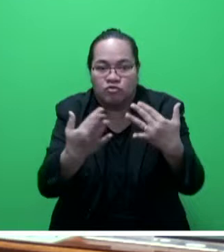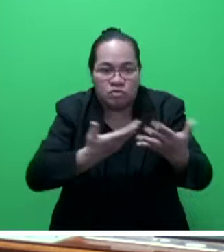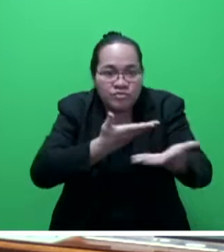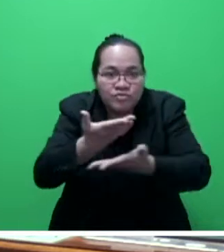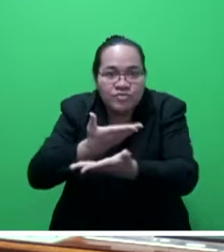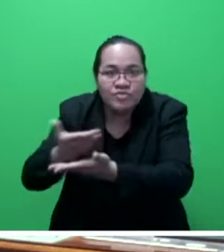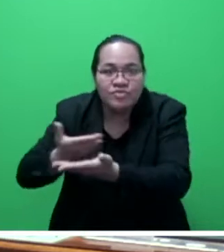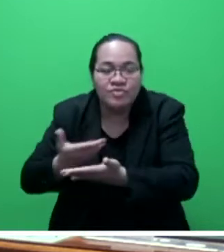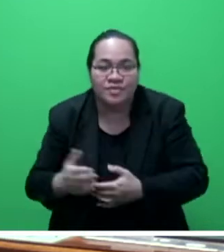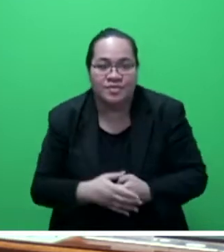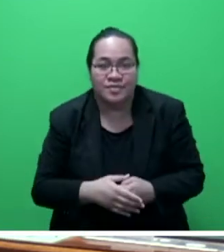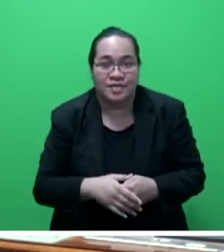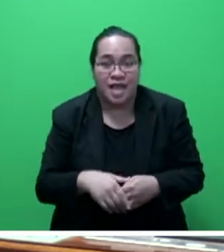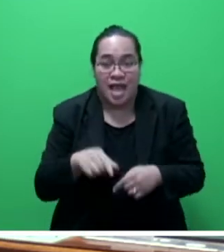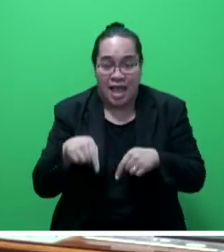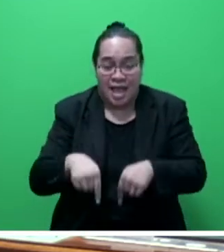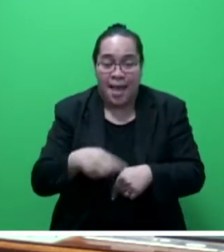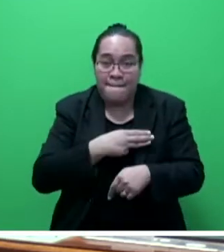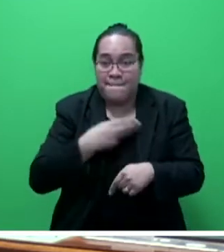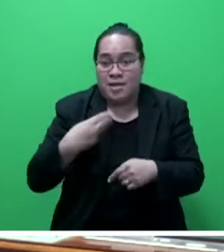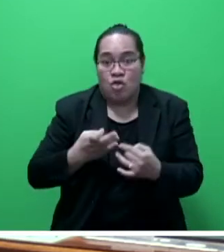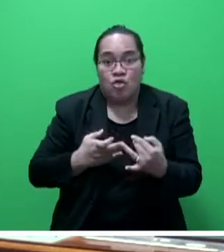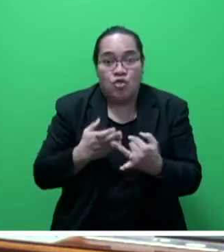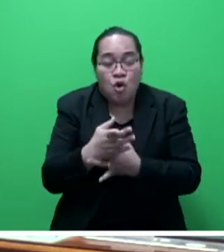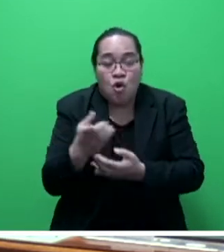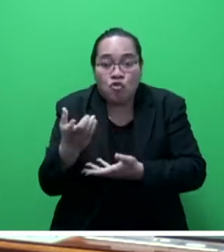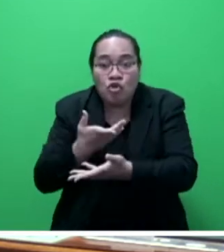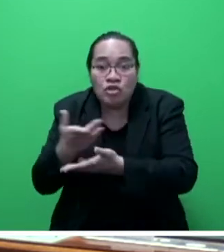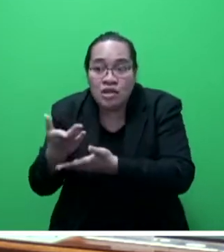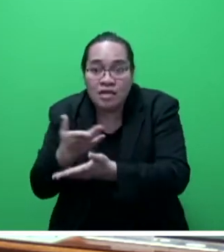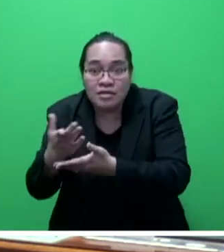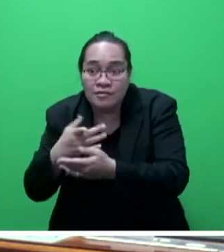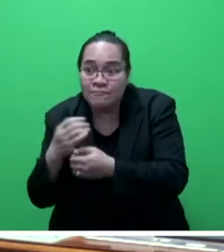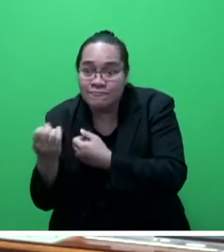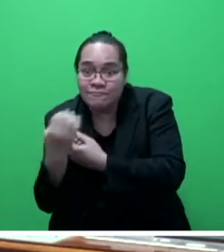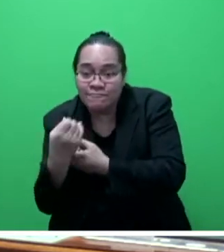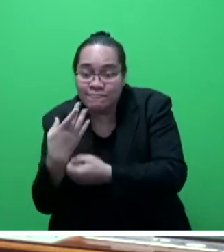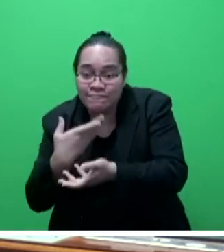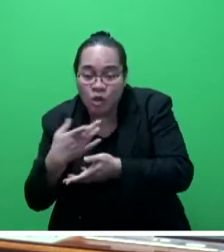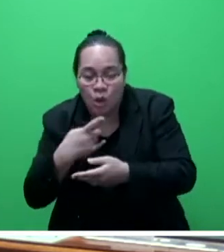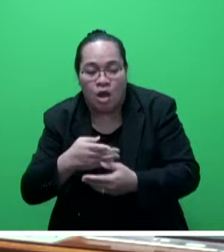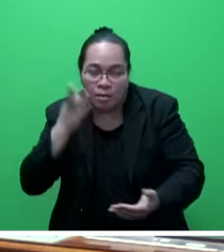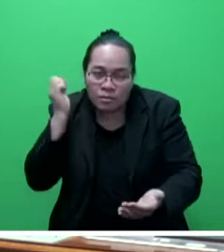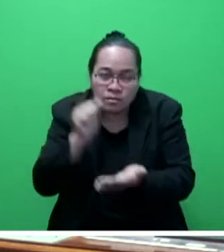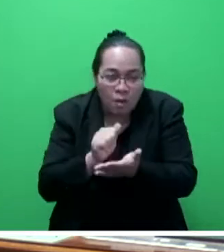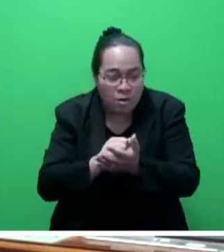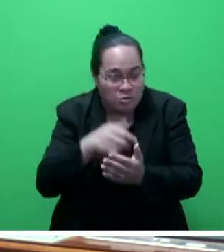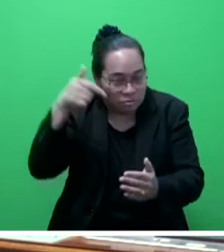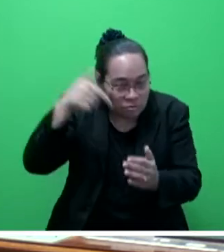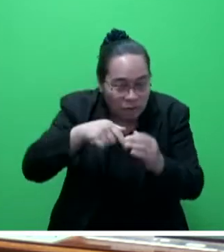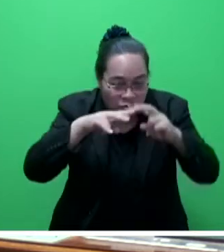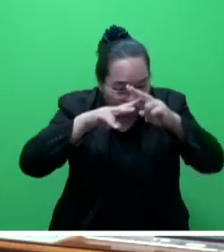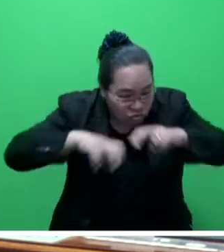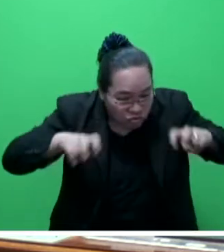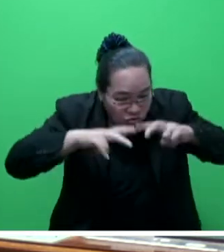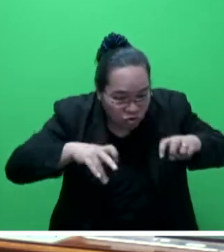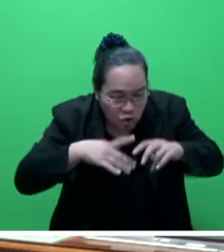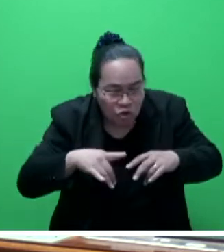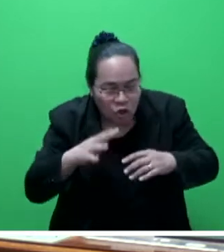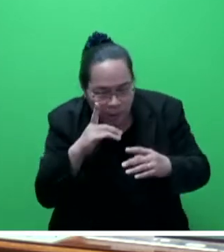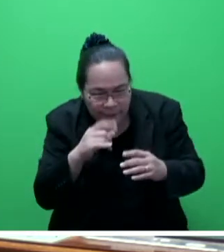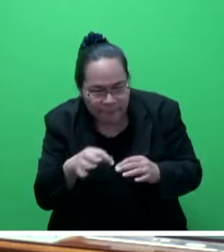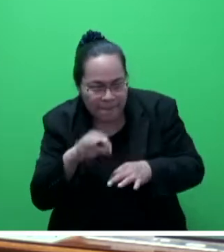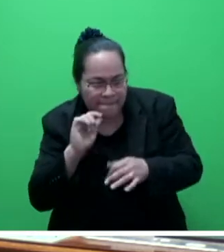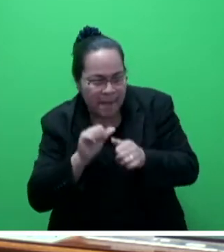sir, the ministry, through its consultant, will carry out a thorough research to study the best planning practices and